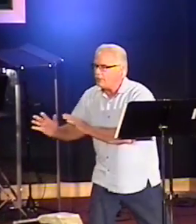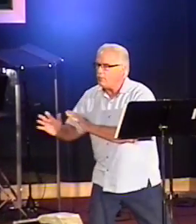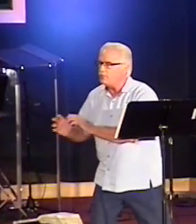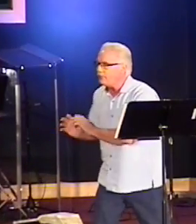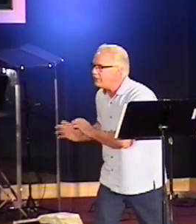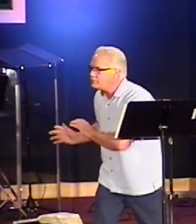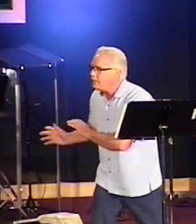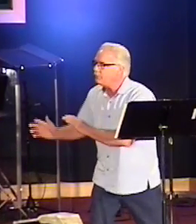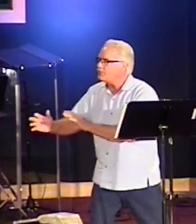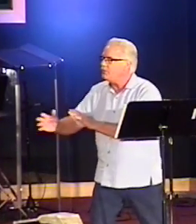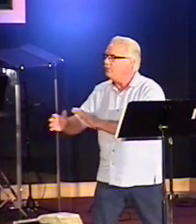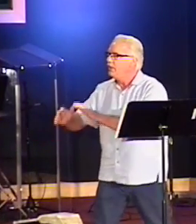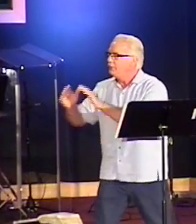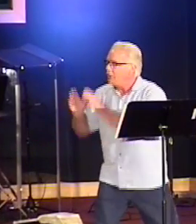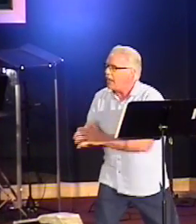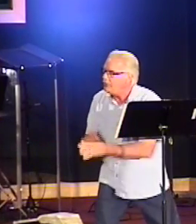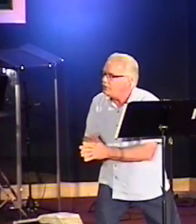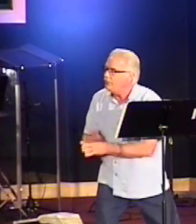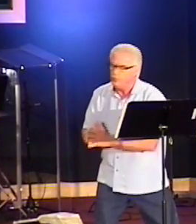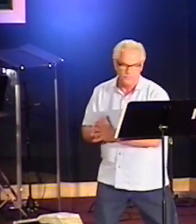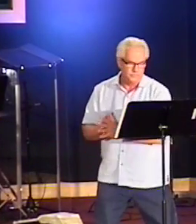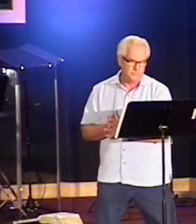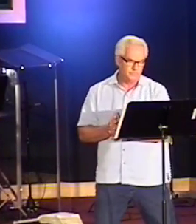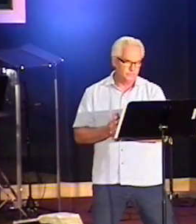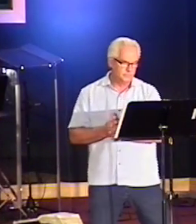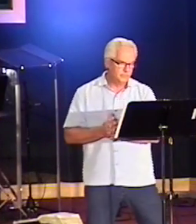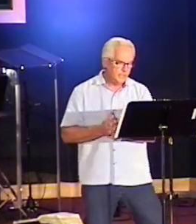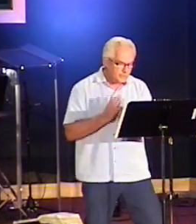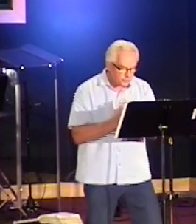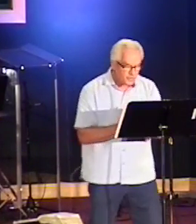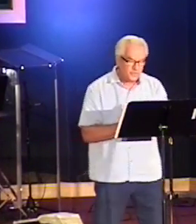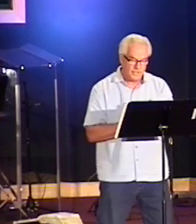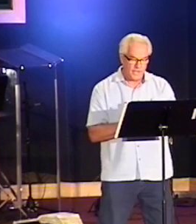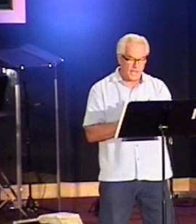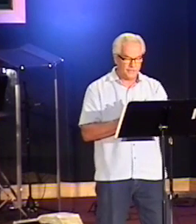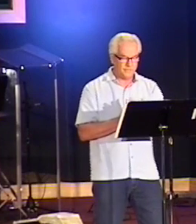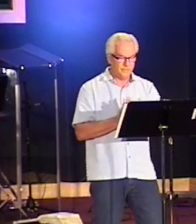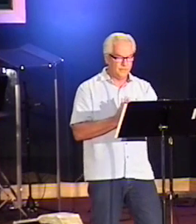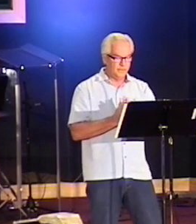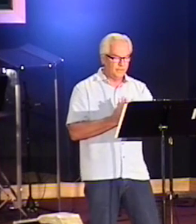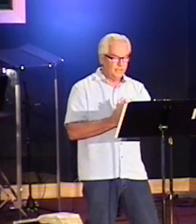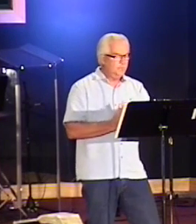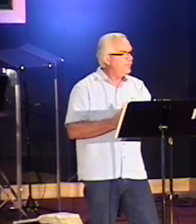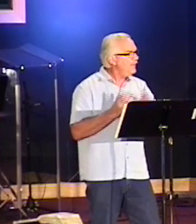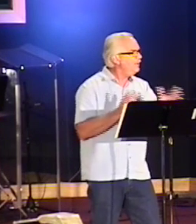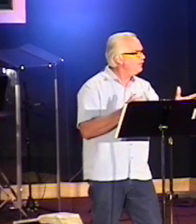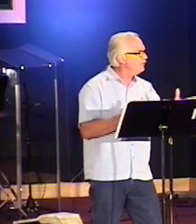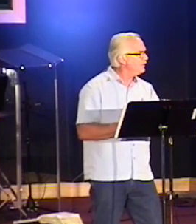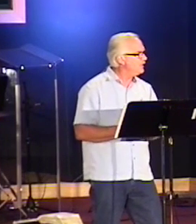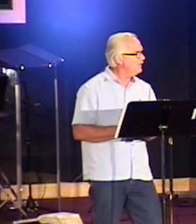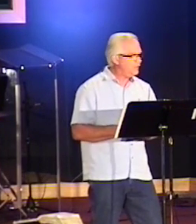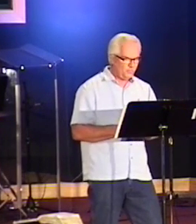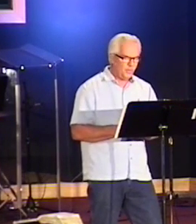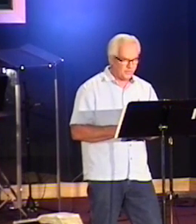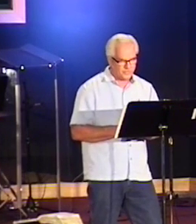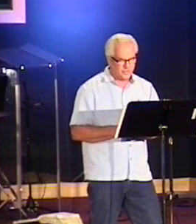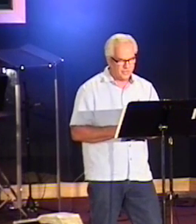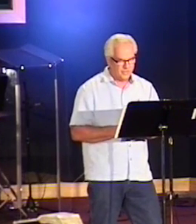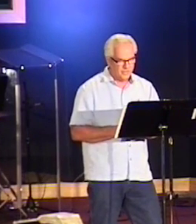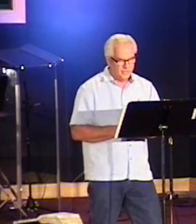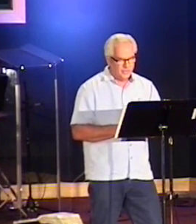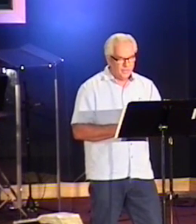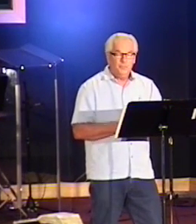battlefield, wherever he was being pursued, God knew. He trusted in that. But then he goes on to say these